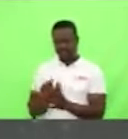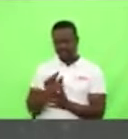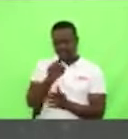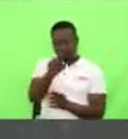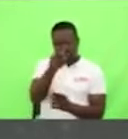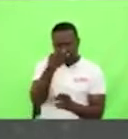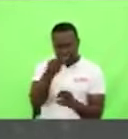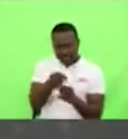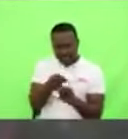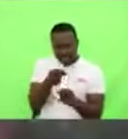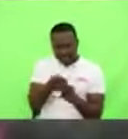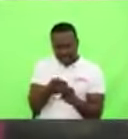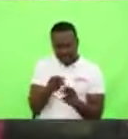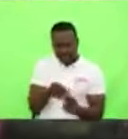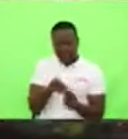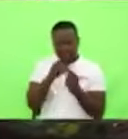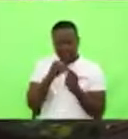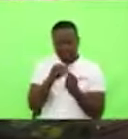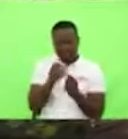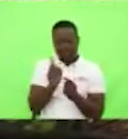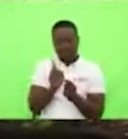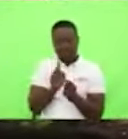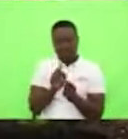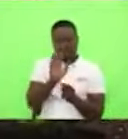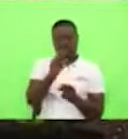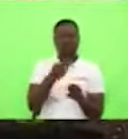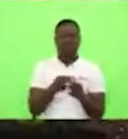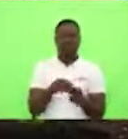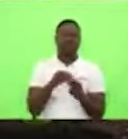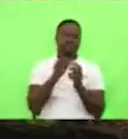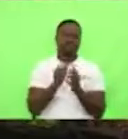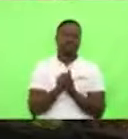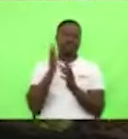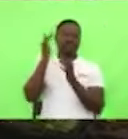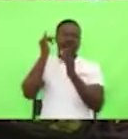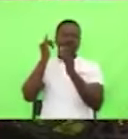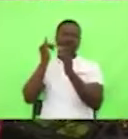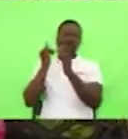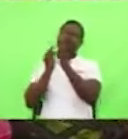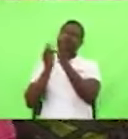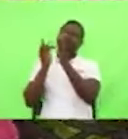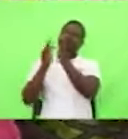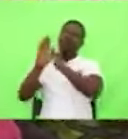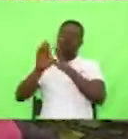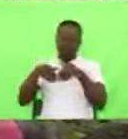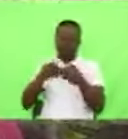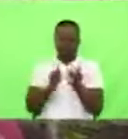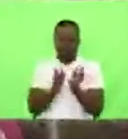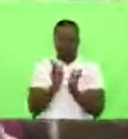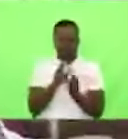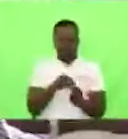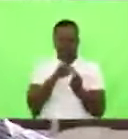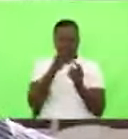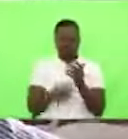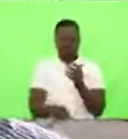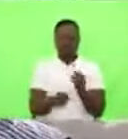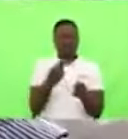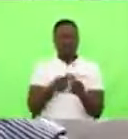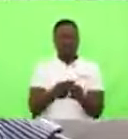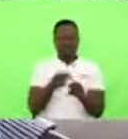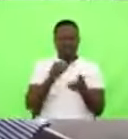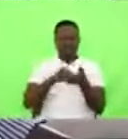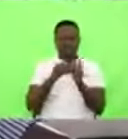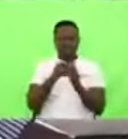is why God didn't need to give Jesus anything apart from name. Now whatever you can do, your name can do same.